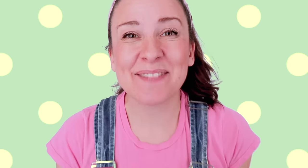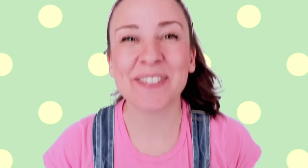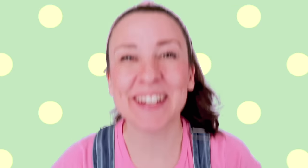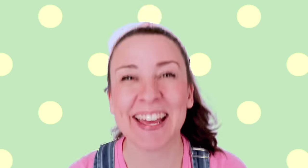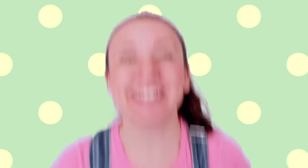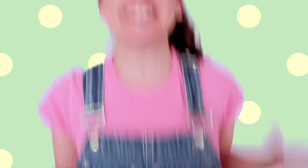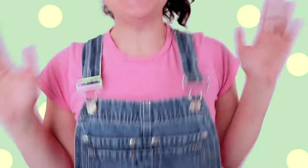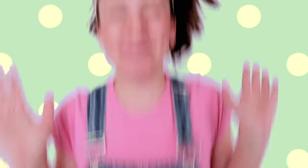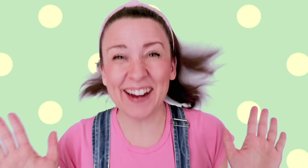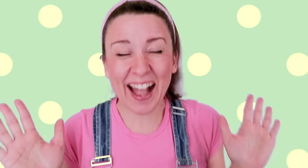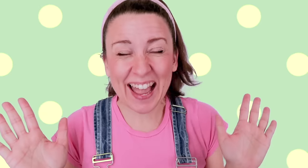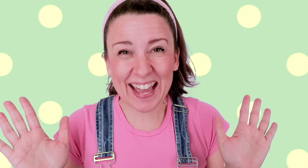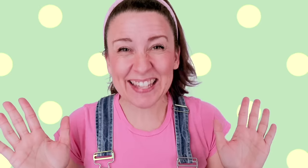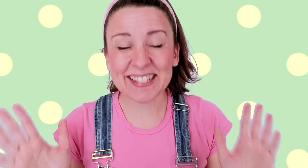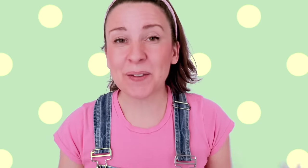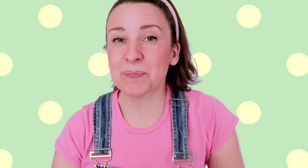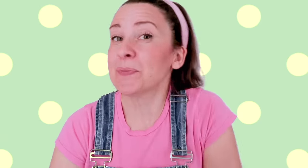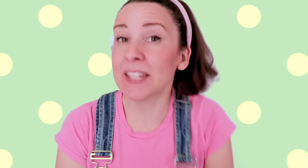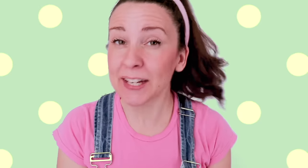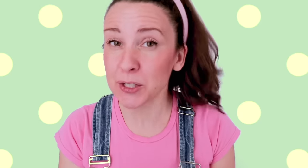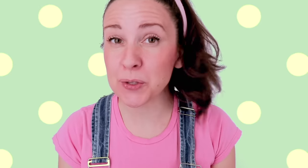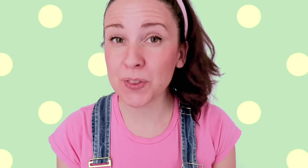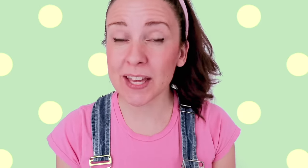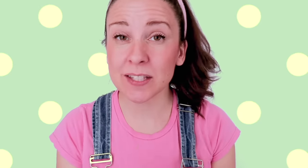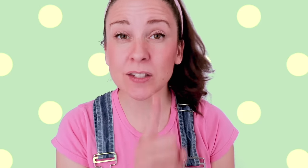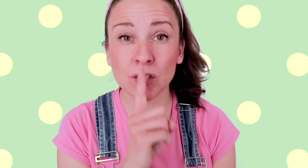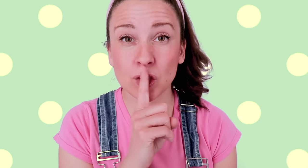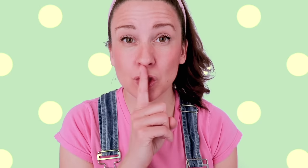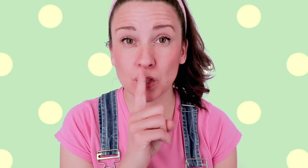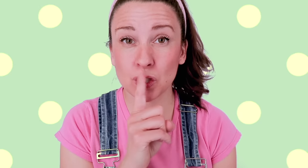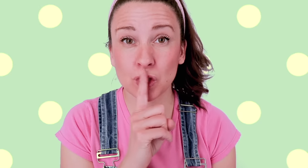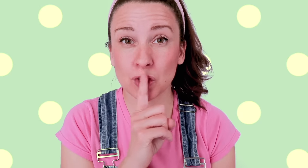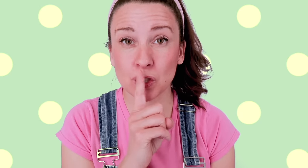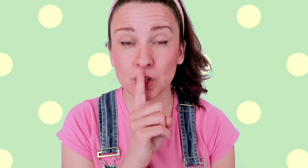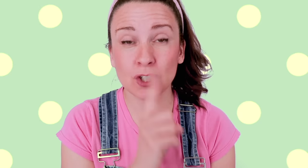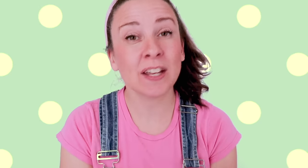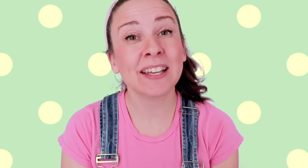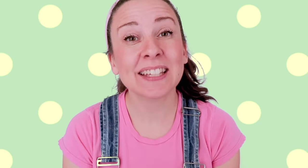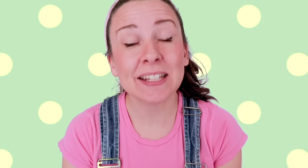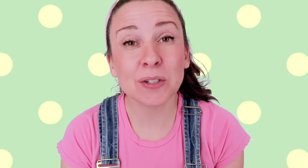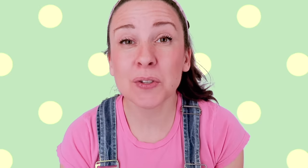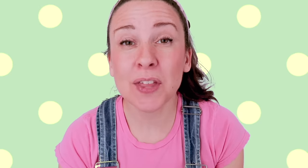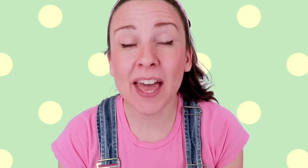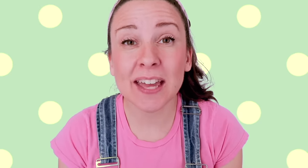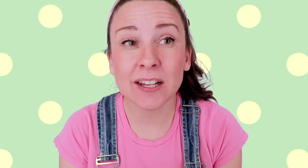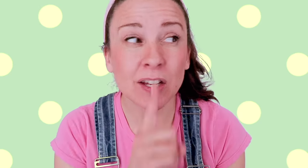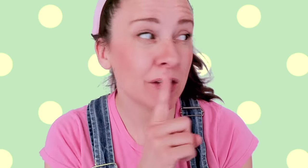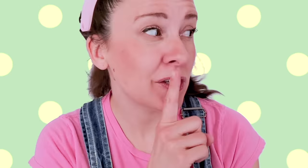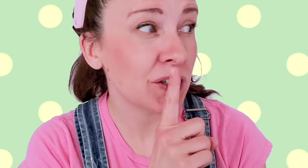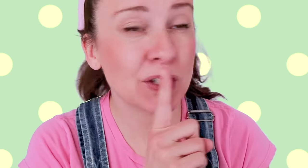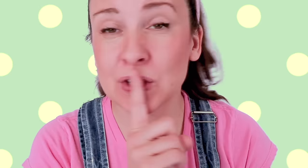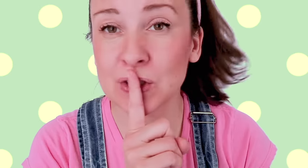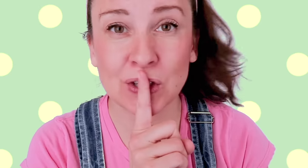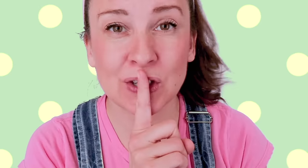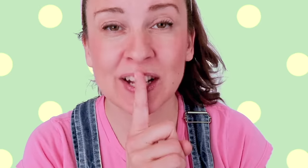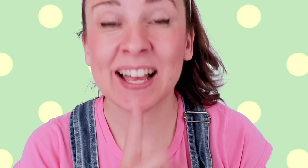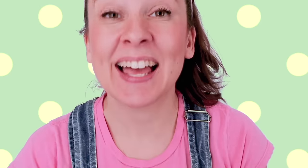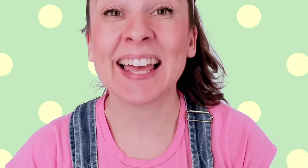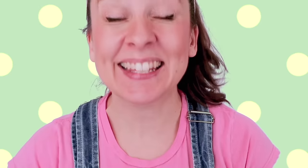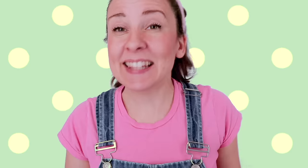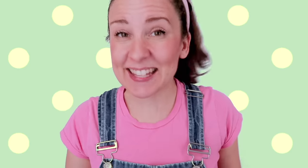It's time for another surprise. Can you do this? Shh. Can you do that?